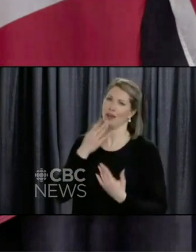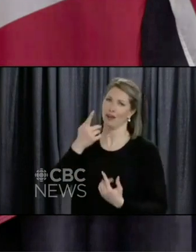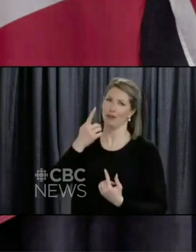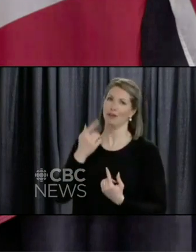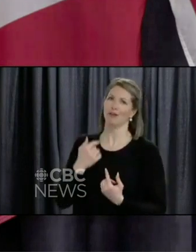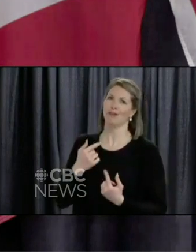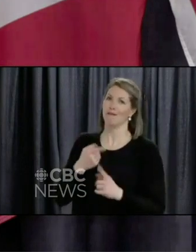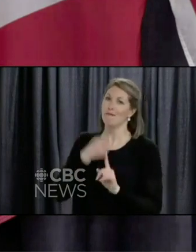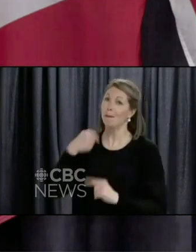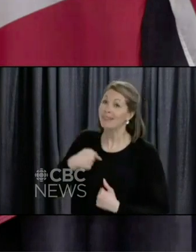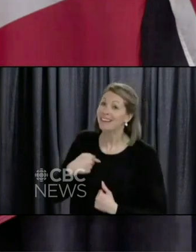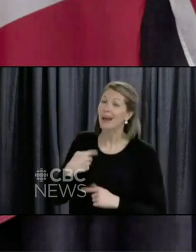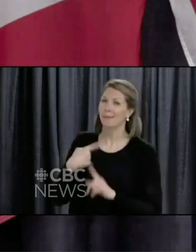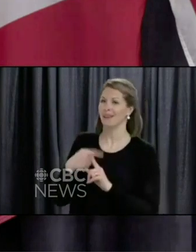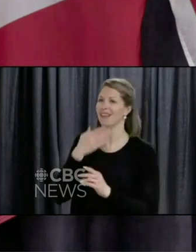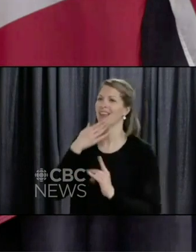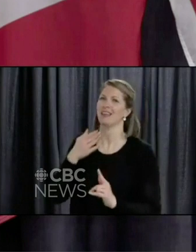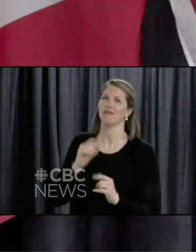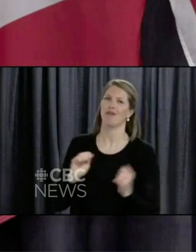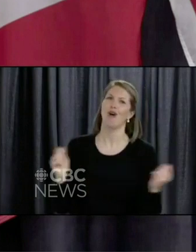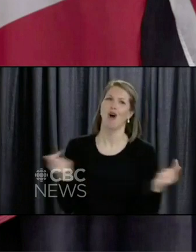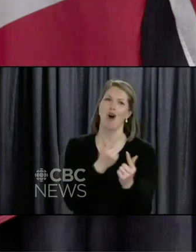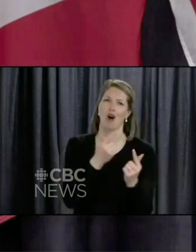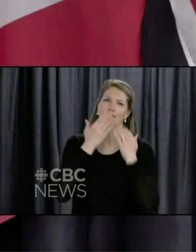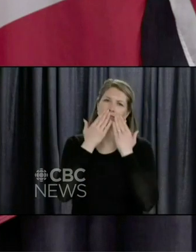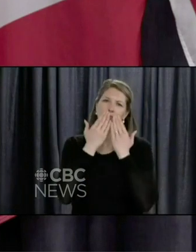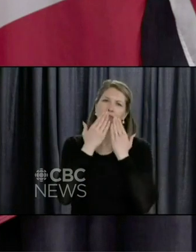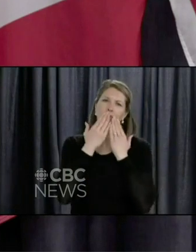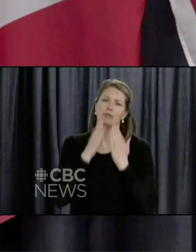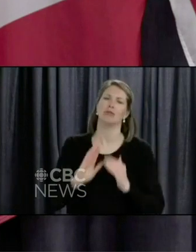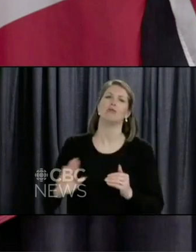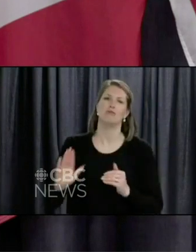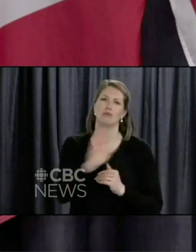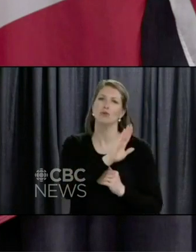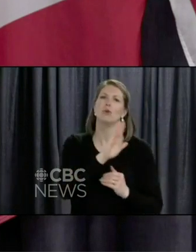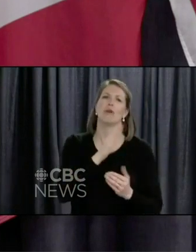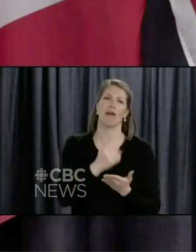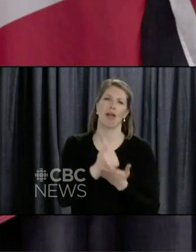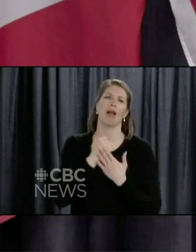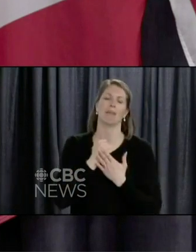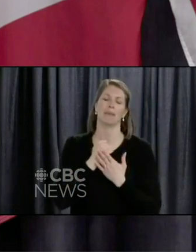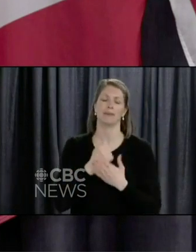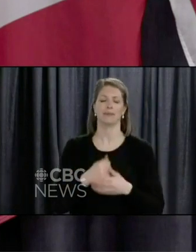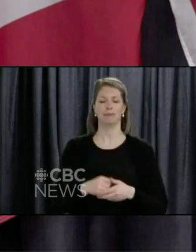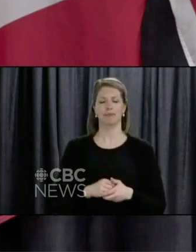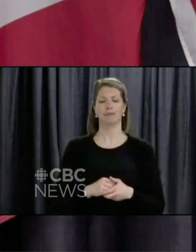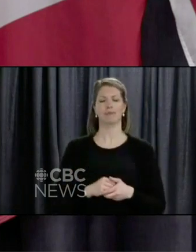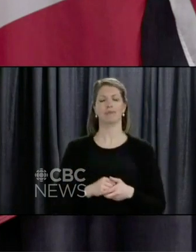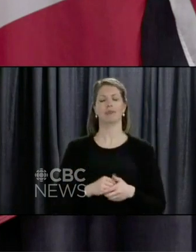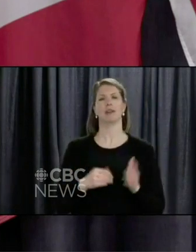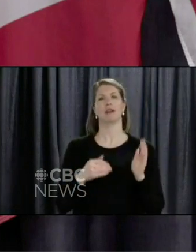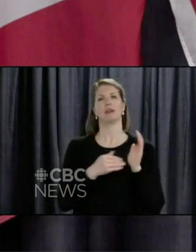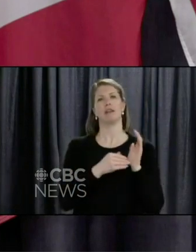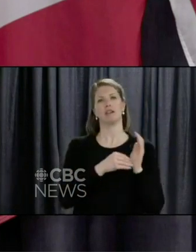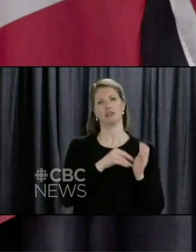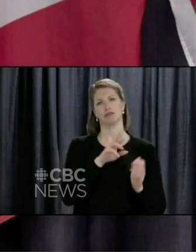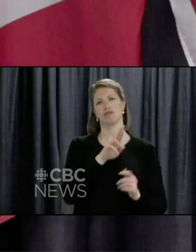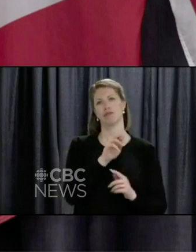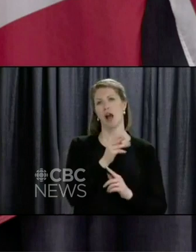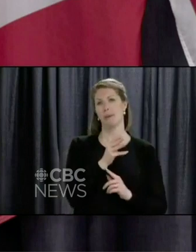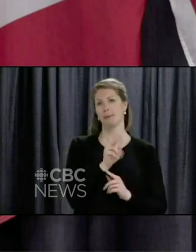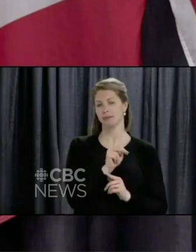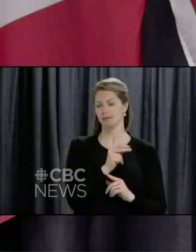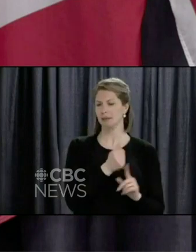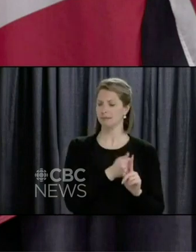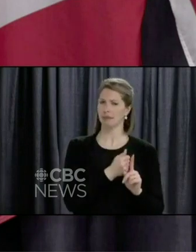you. Dr. Rahman's presentation is helpful, it's informative, and it shows us that the work